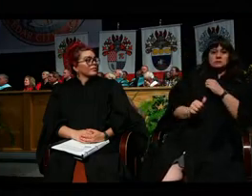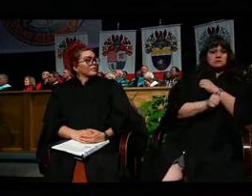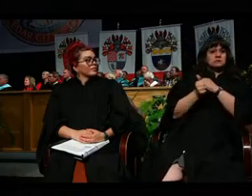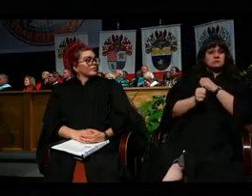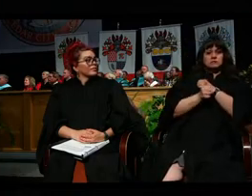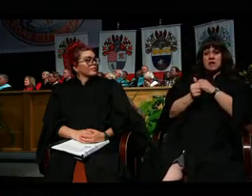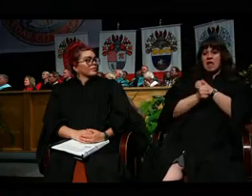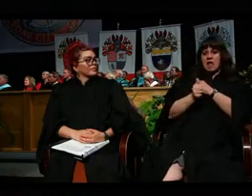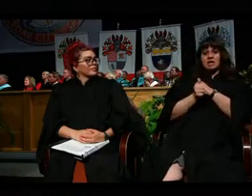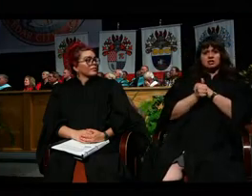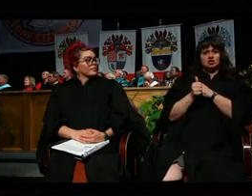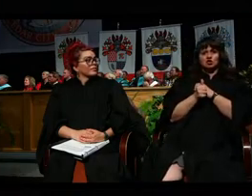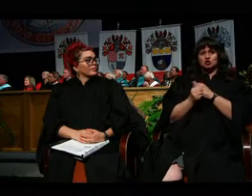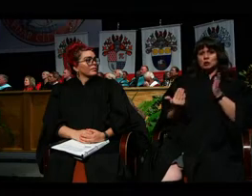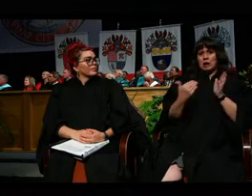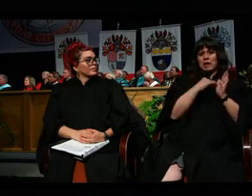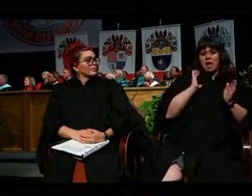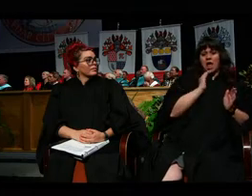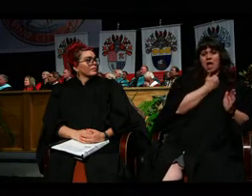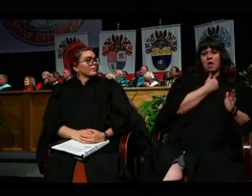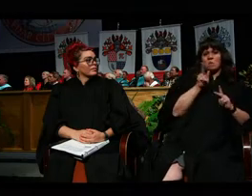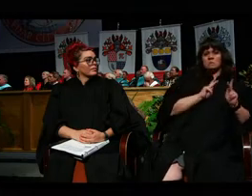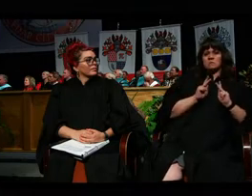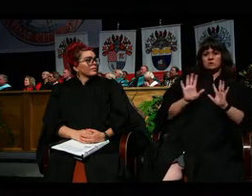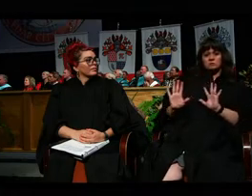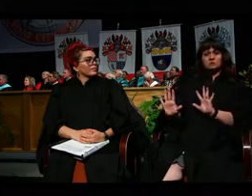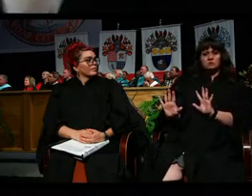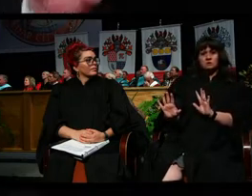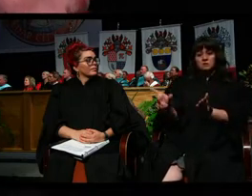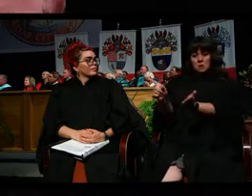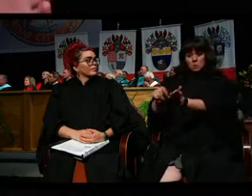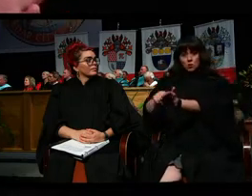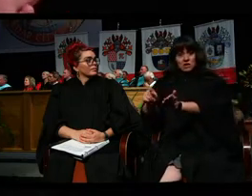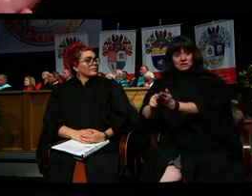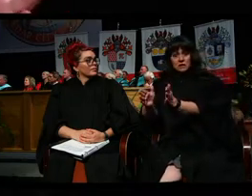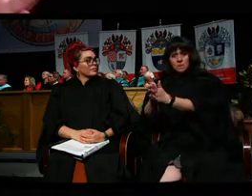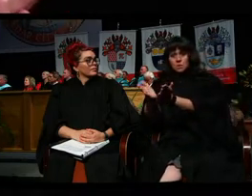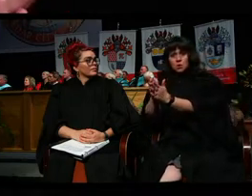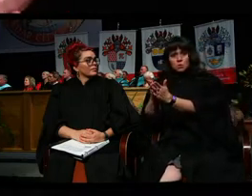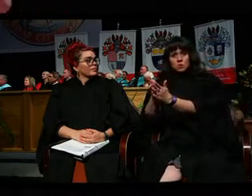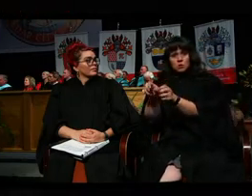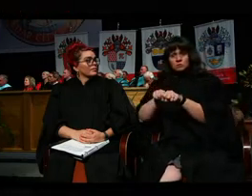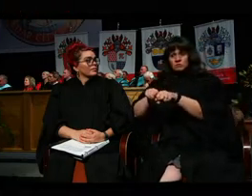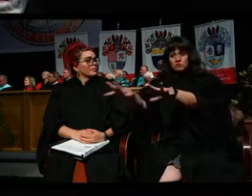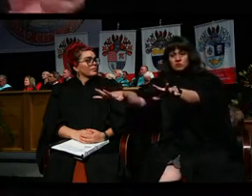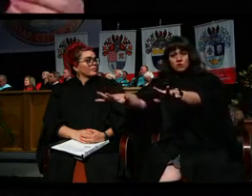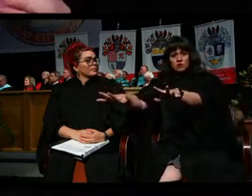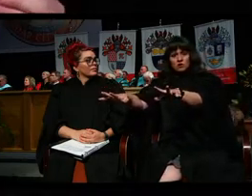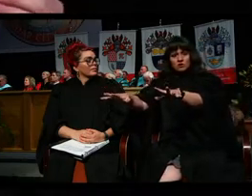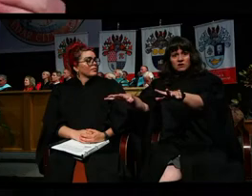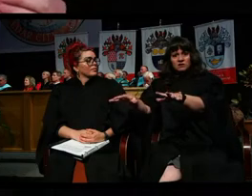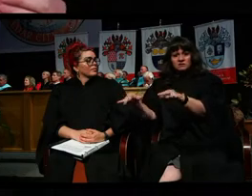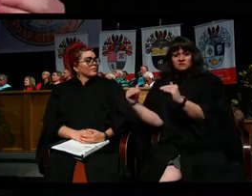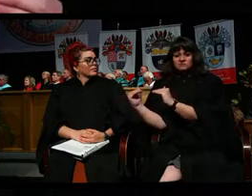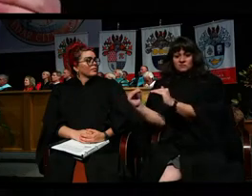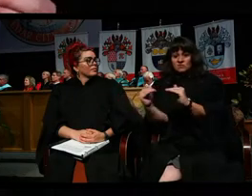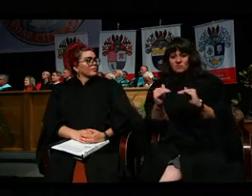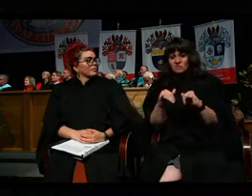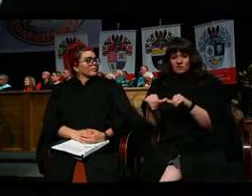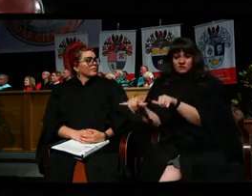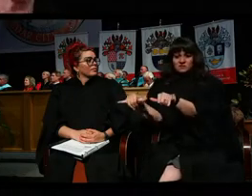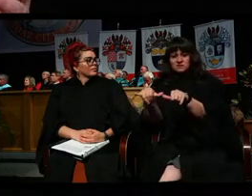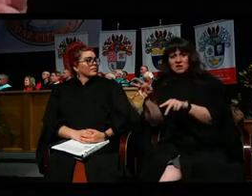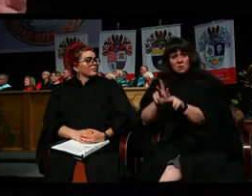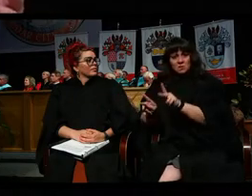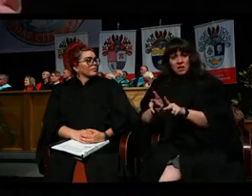to our people. The printing press, giving books to common people. will lead them astray. They will